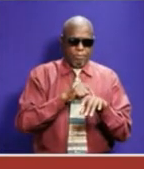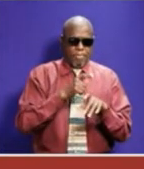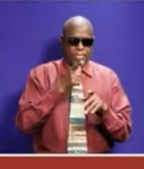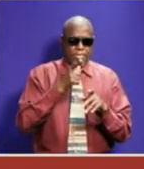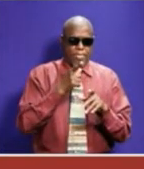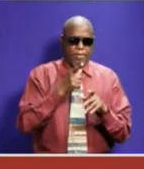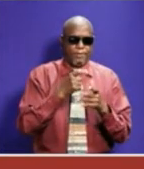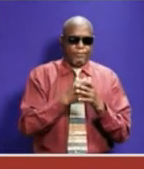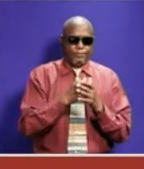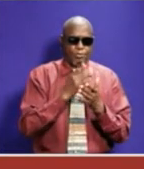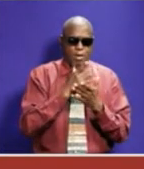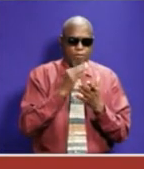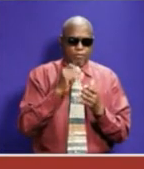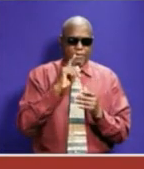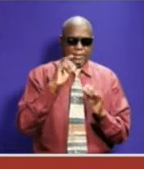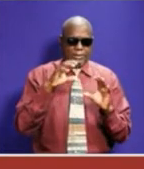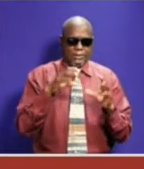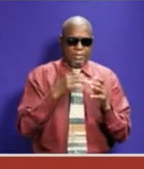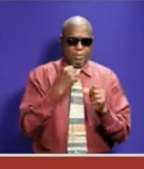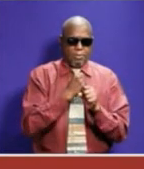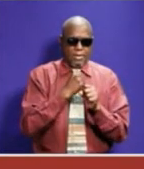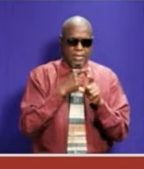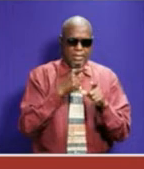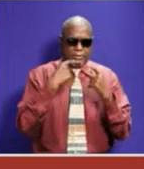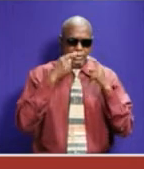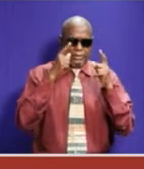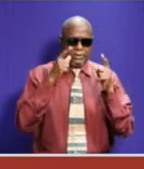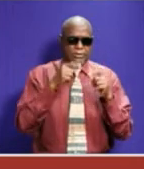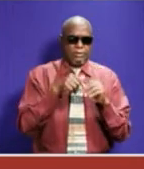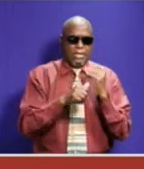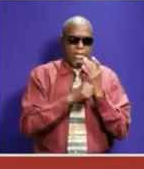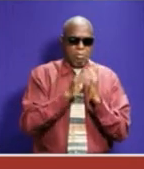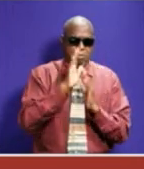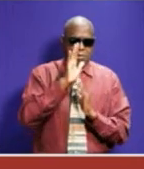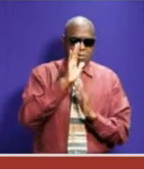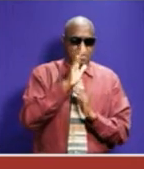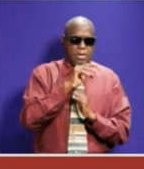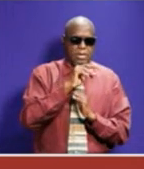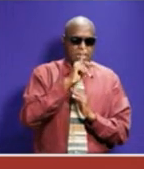this bulletin a success, have yourselves a blessed night. My name is Kennedy Kimani,